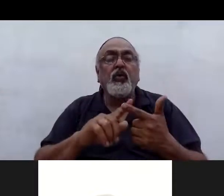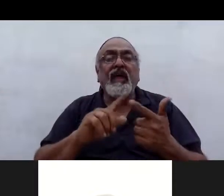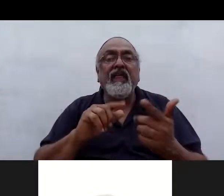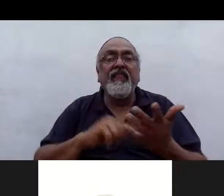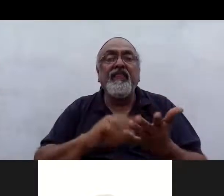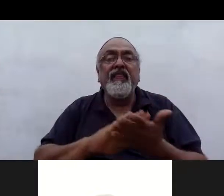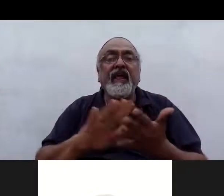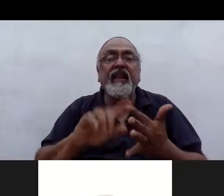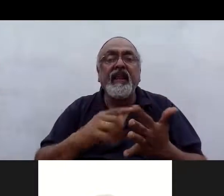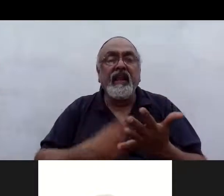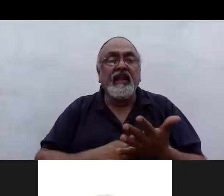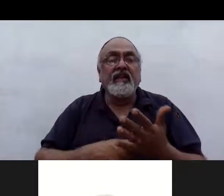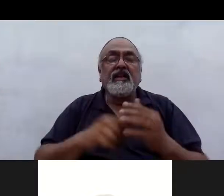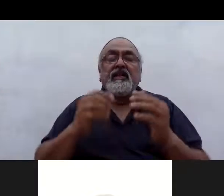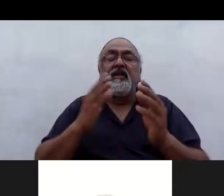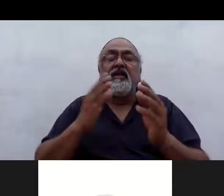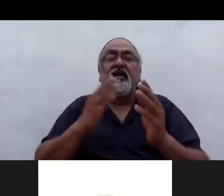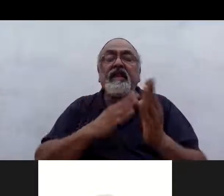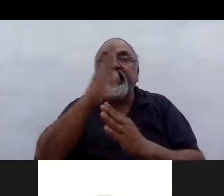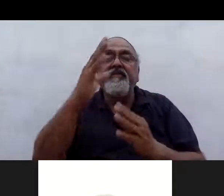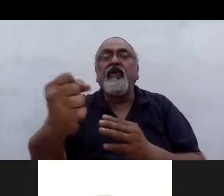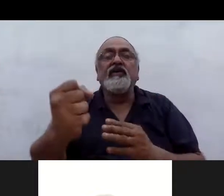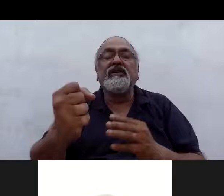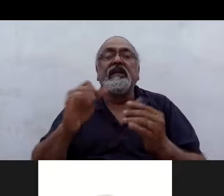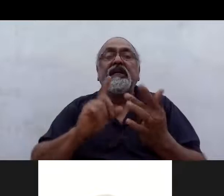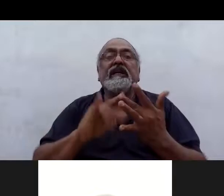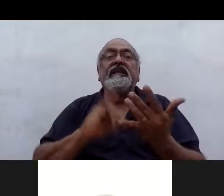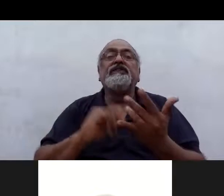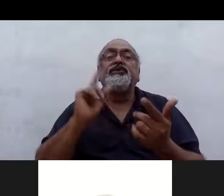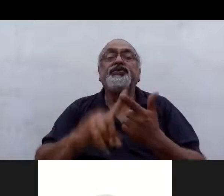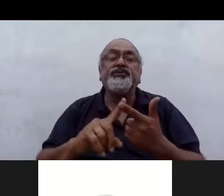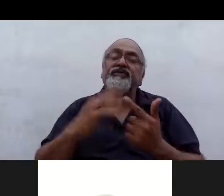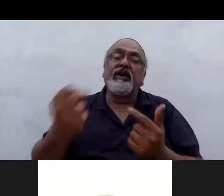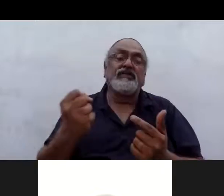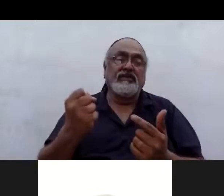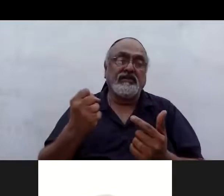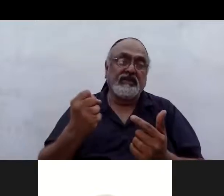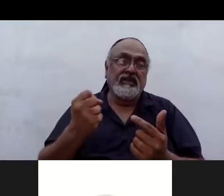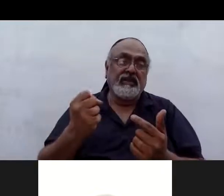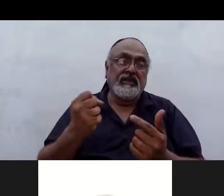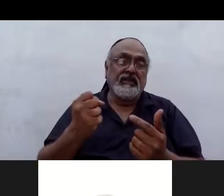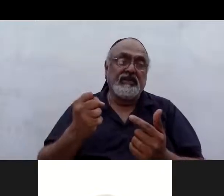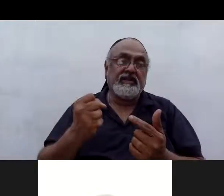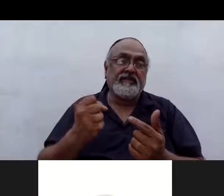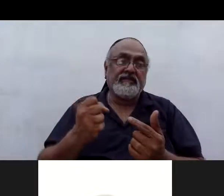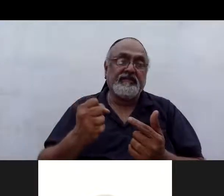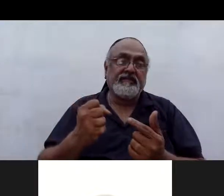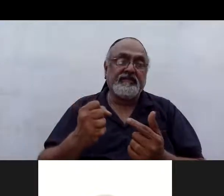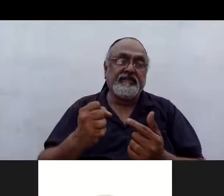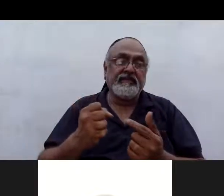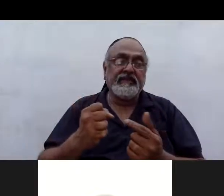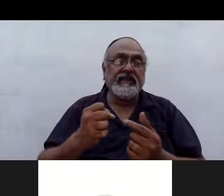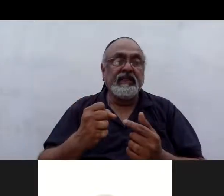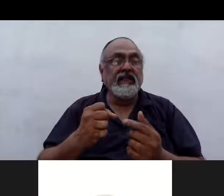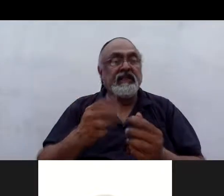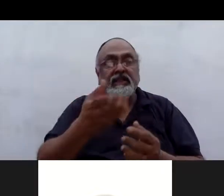The term whether is there. You just navigate, you will find the main issue. Again, let's take an example of Keshav Bharti. This